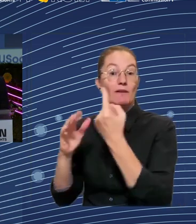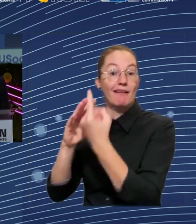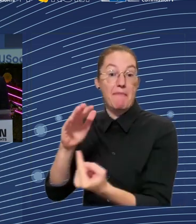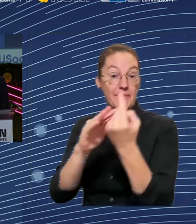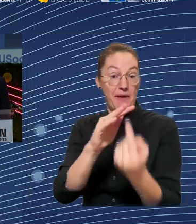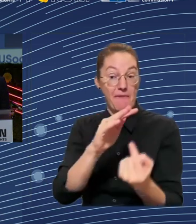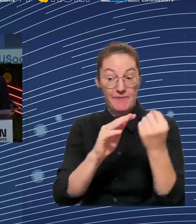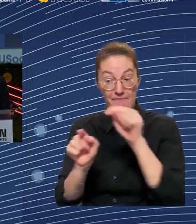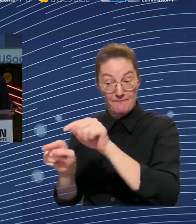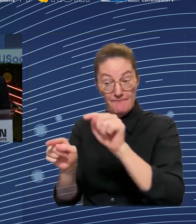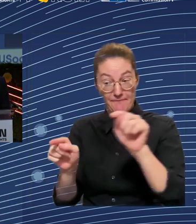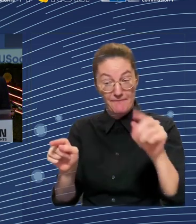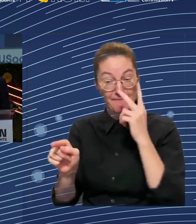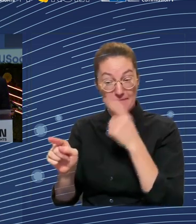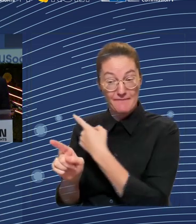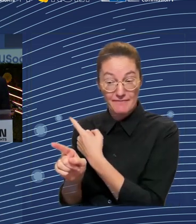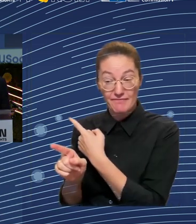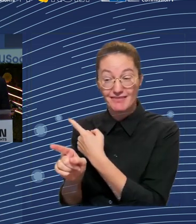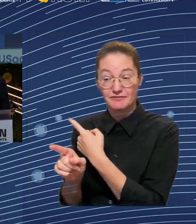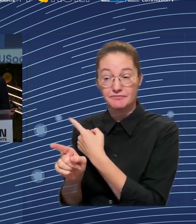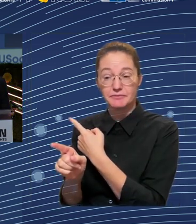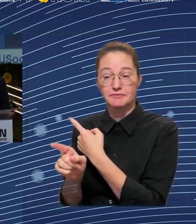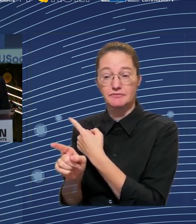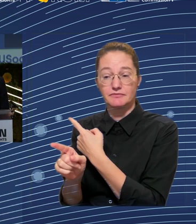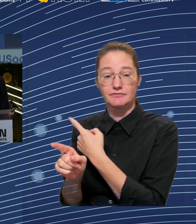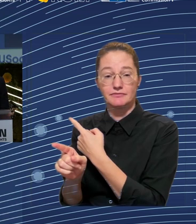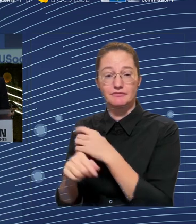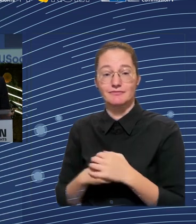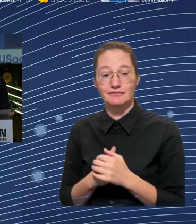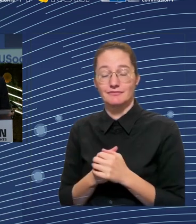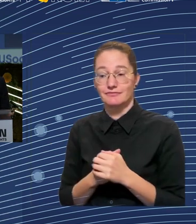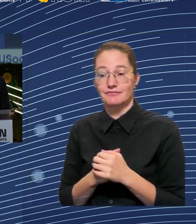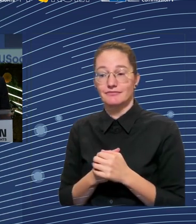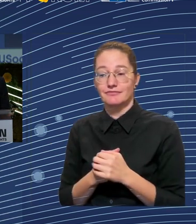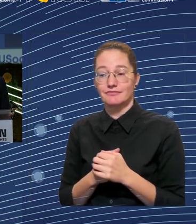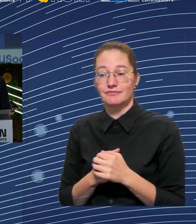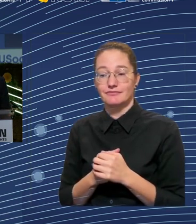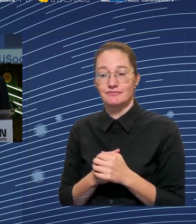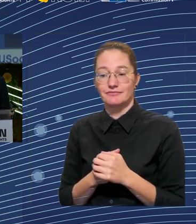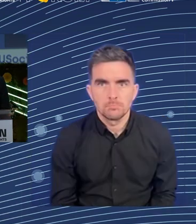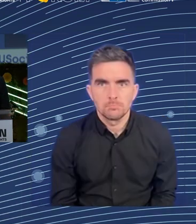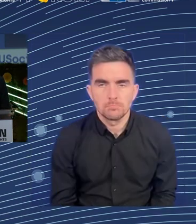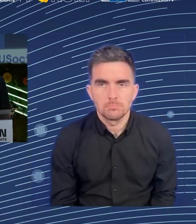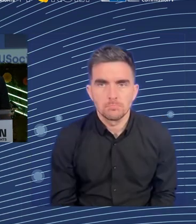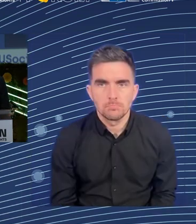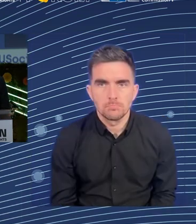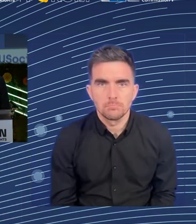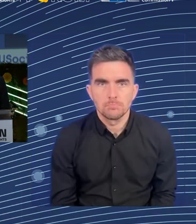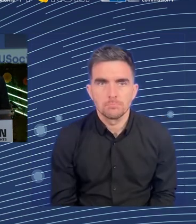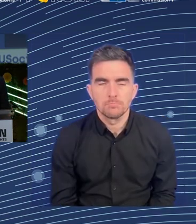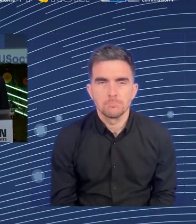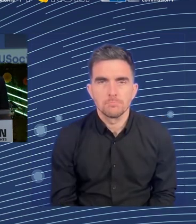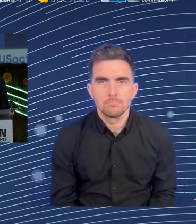the first bar in each of these charts, the highest one, gives the overall gender employment gap and decomposes it into